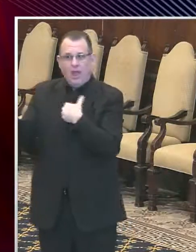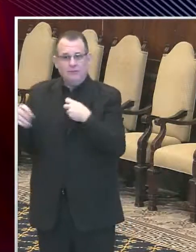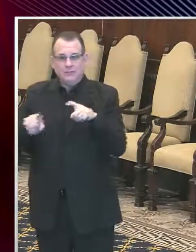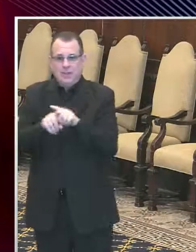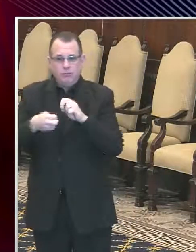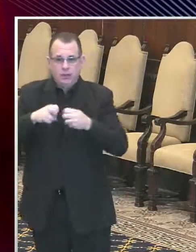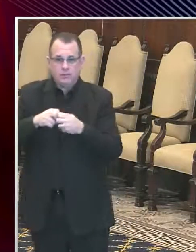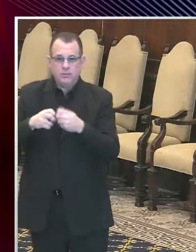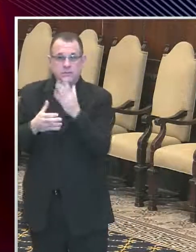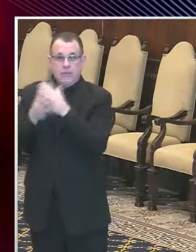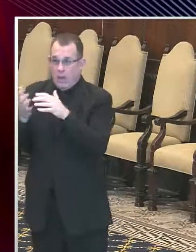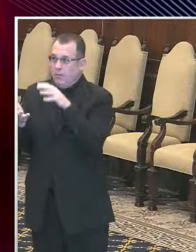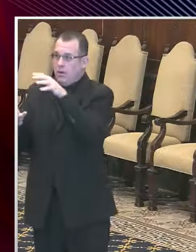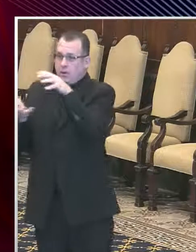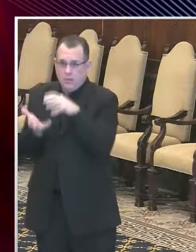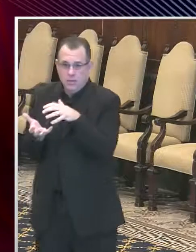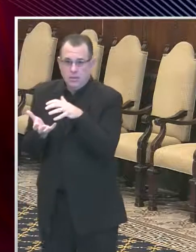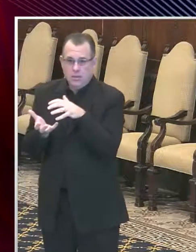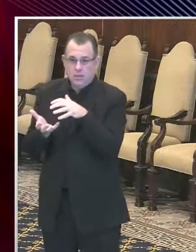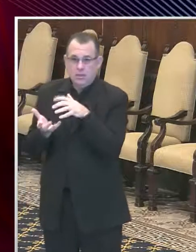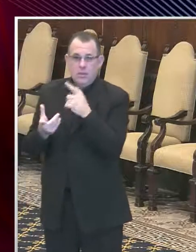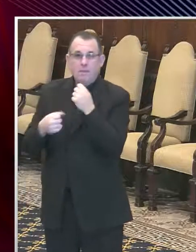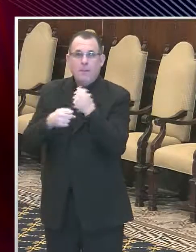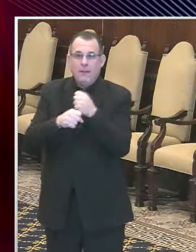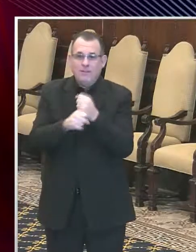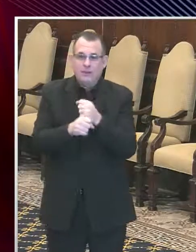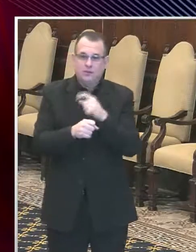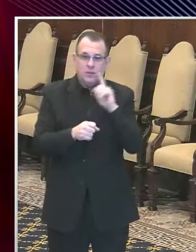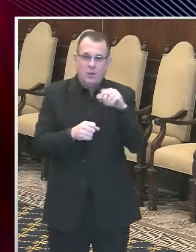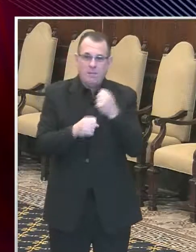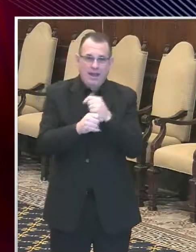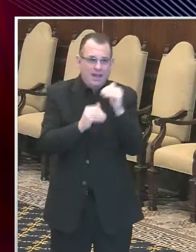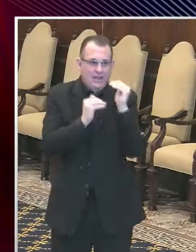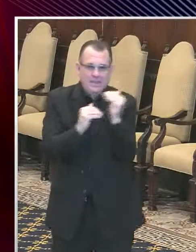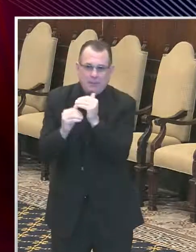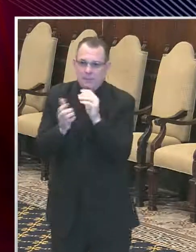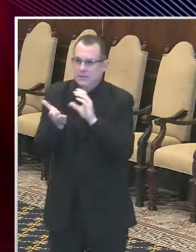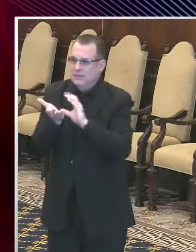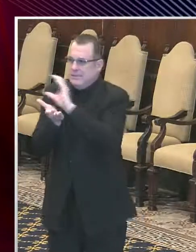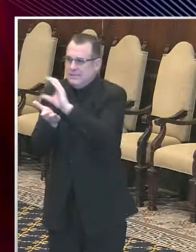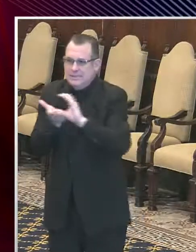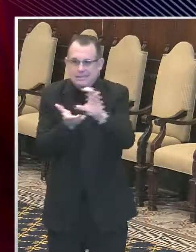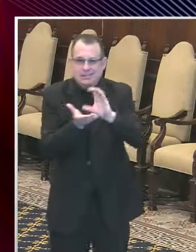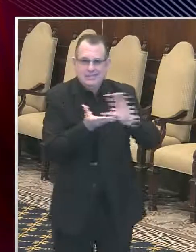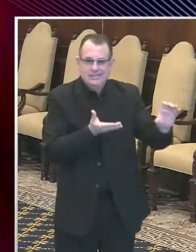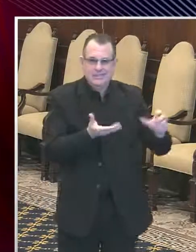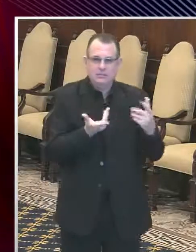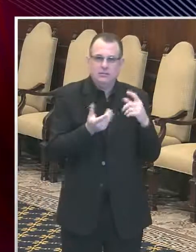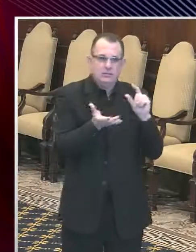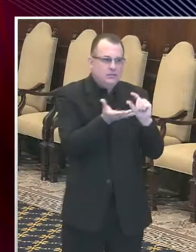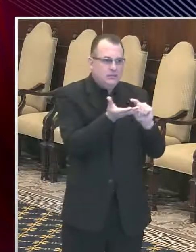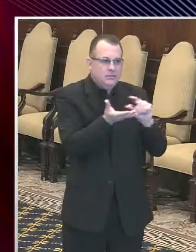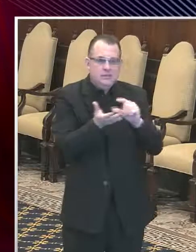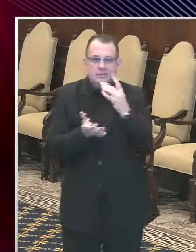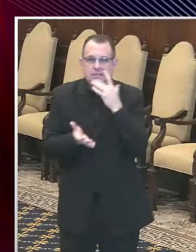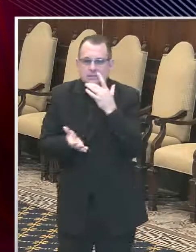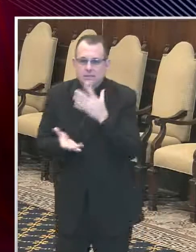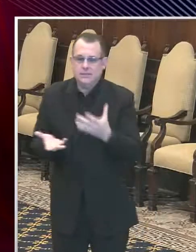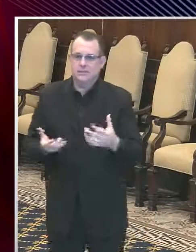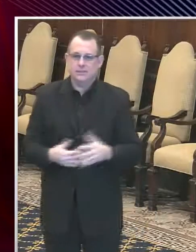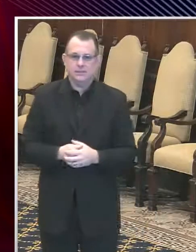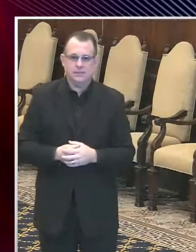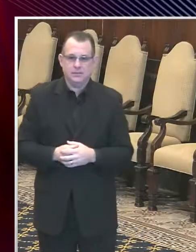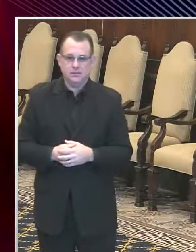that manufacture these are only making so many. And so they're essentially rationing them across the country. So nobody has enough. When do